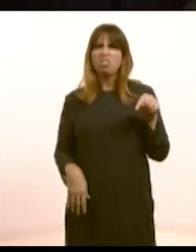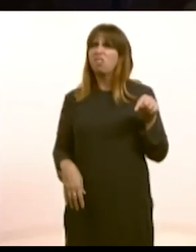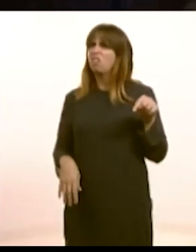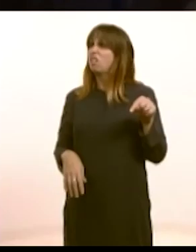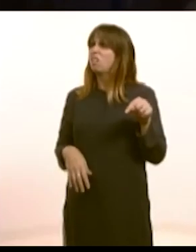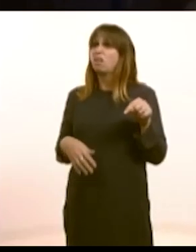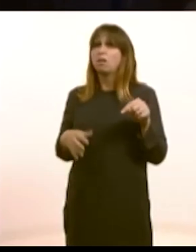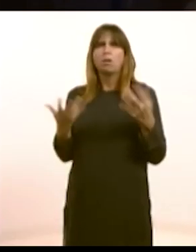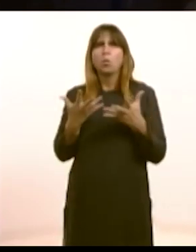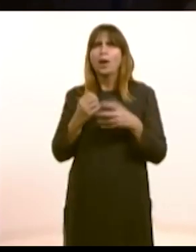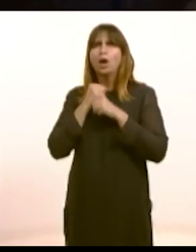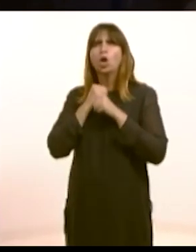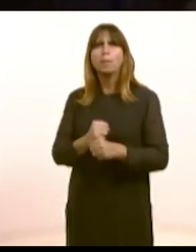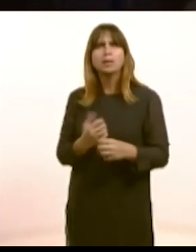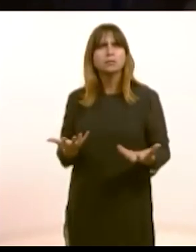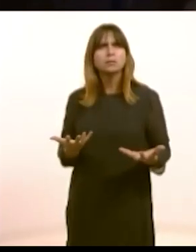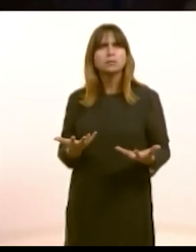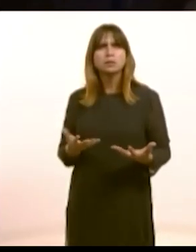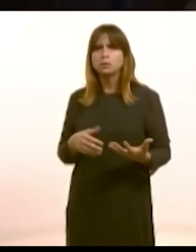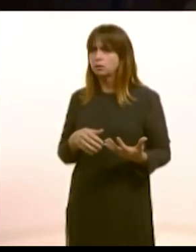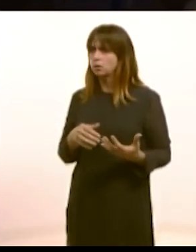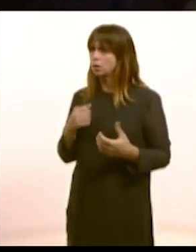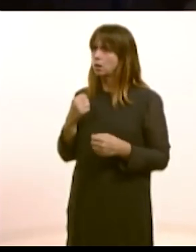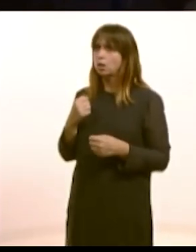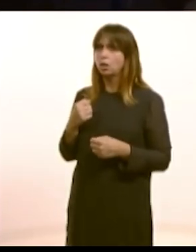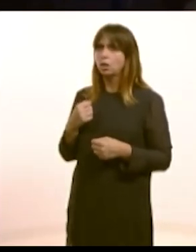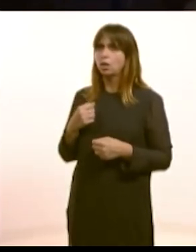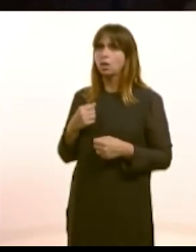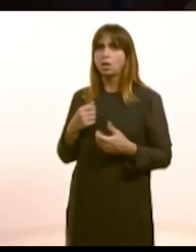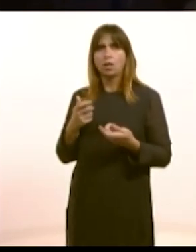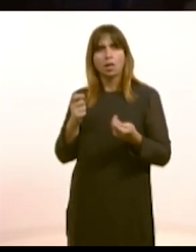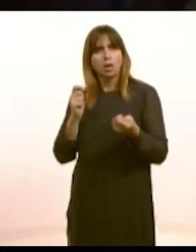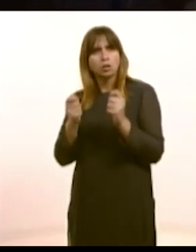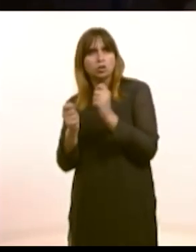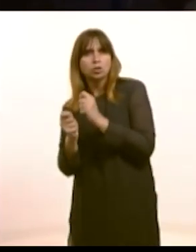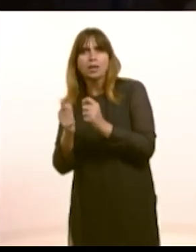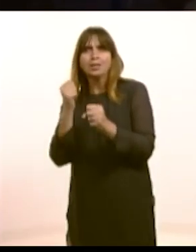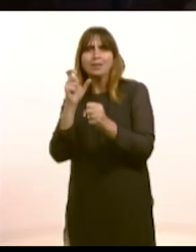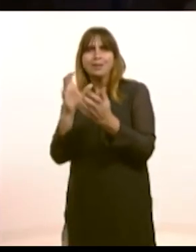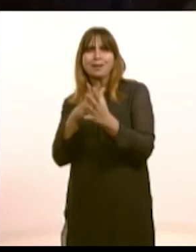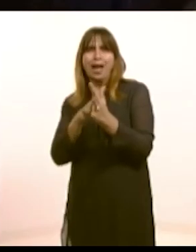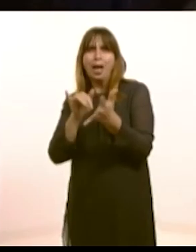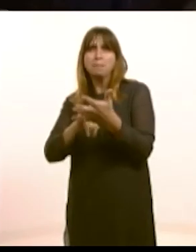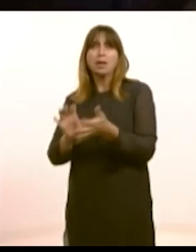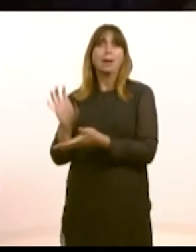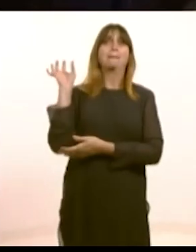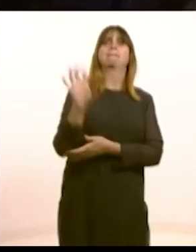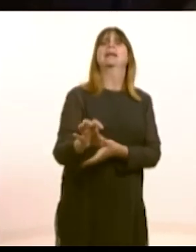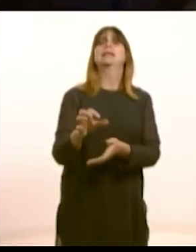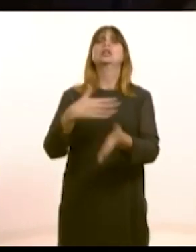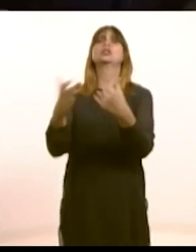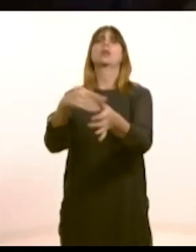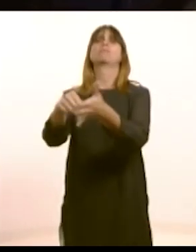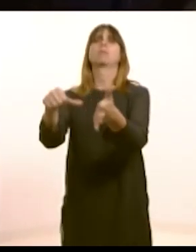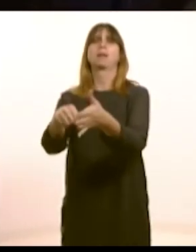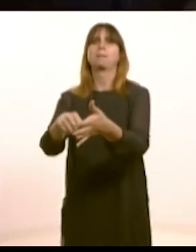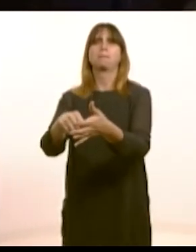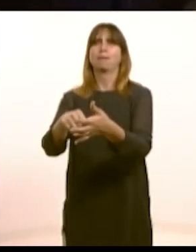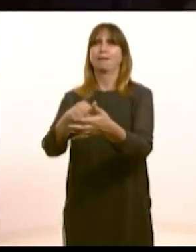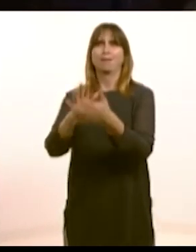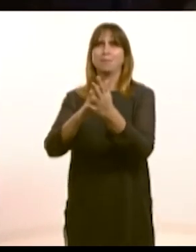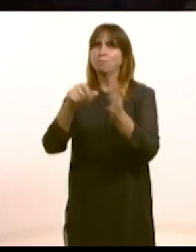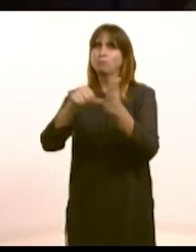explicit commitment in the programme for government to reforming camps. Throwing money at a problem won't make it